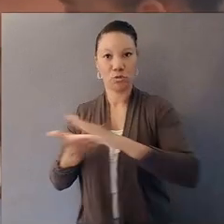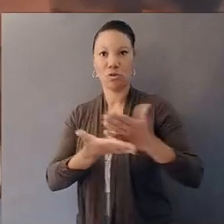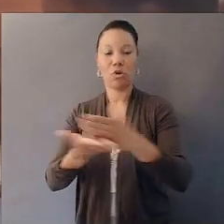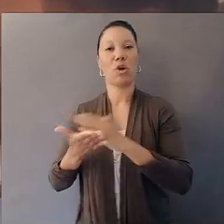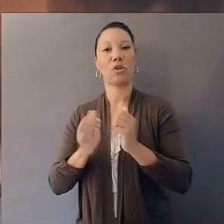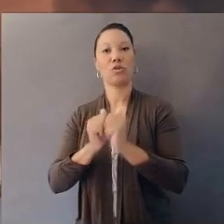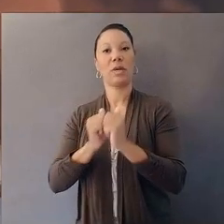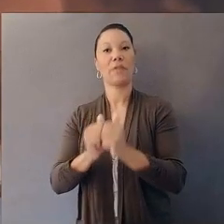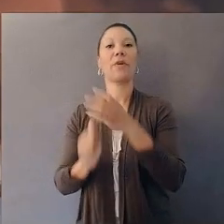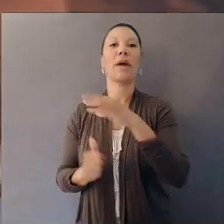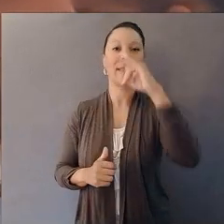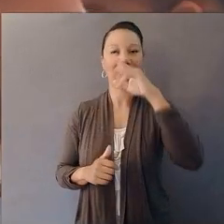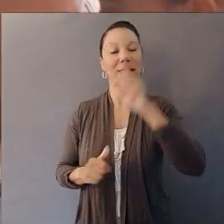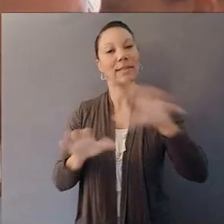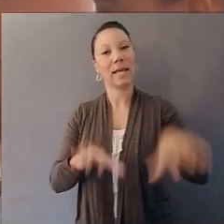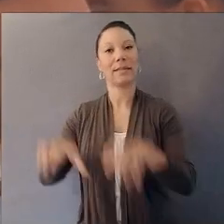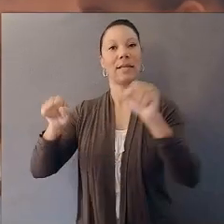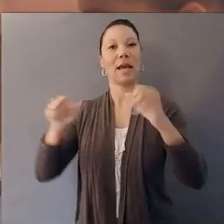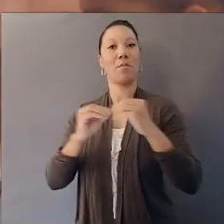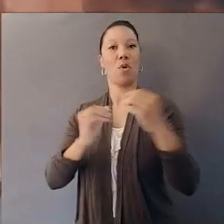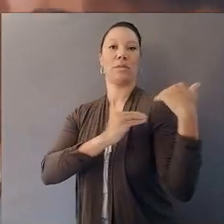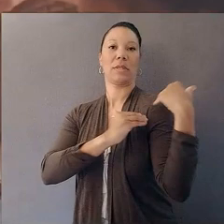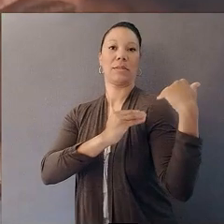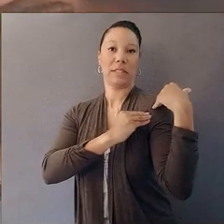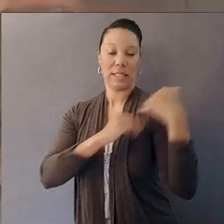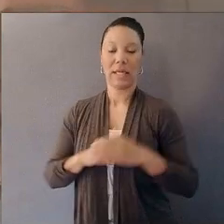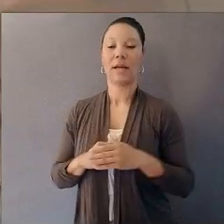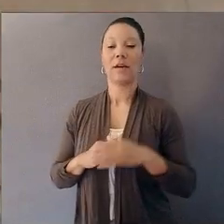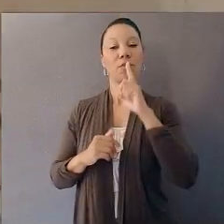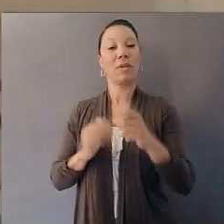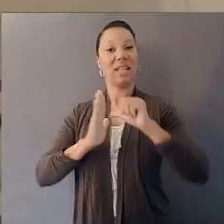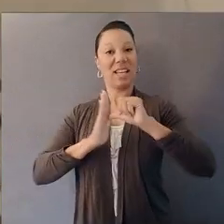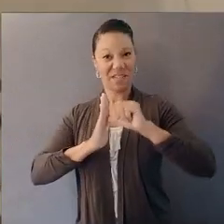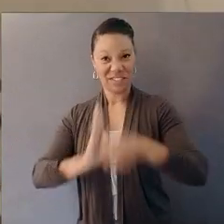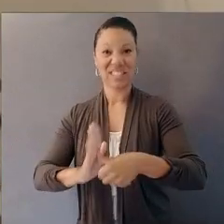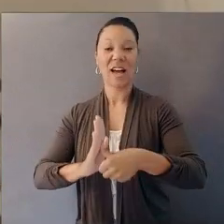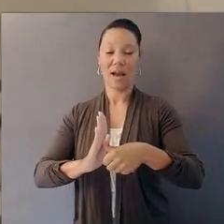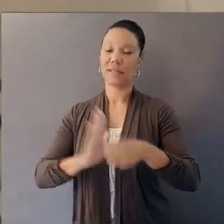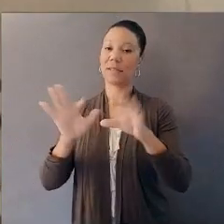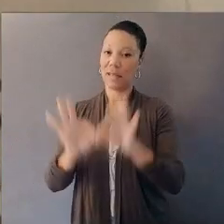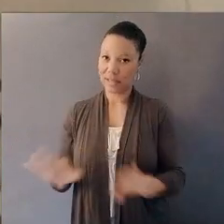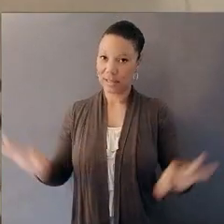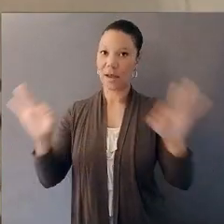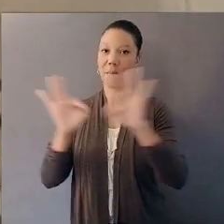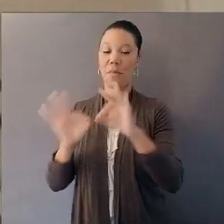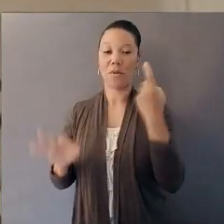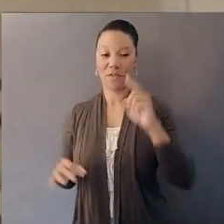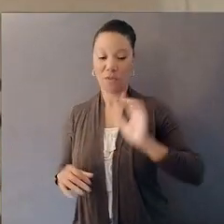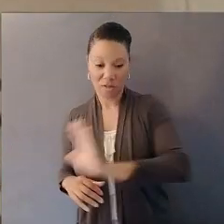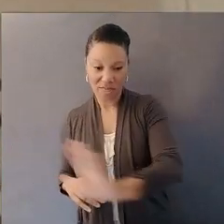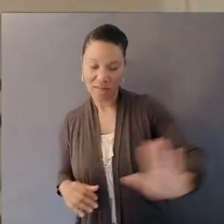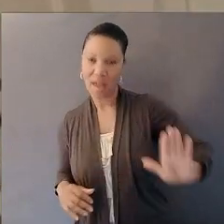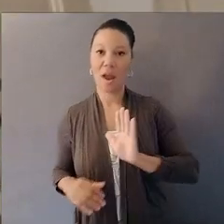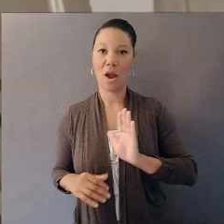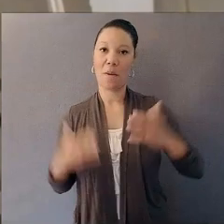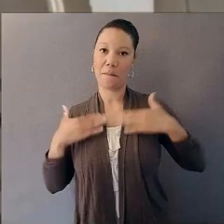family responsibilities, and really enforcing, it's important for their bodies to be fed the proper